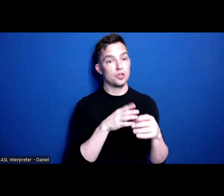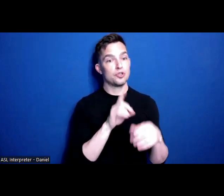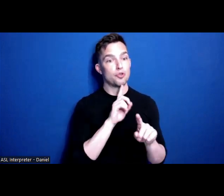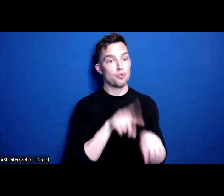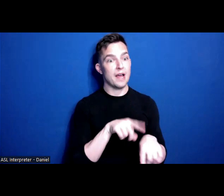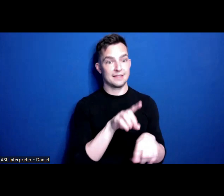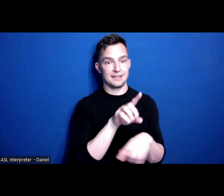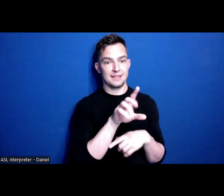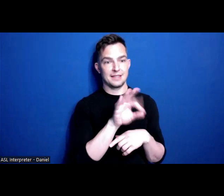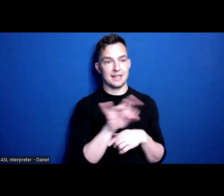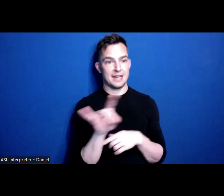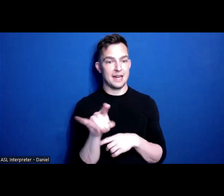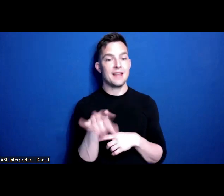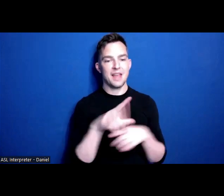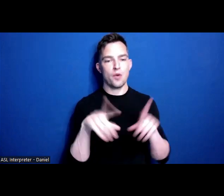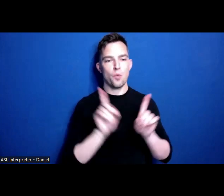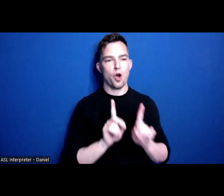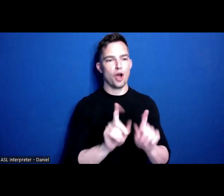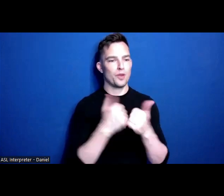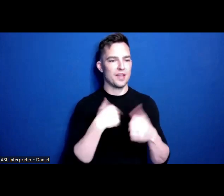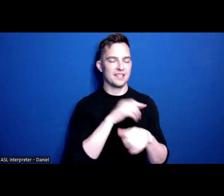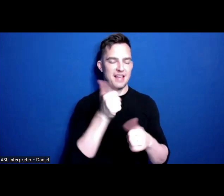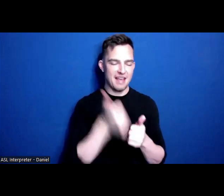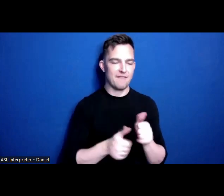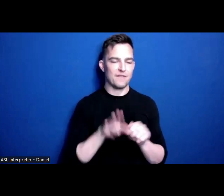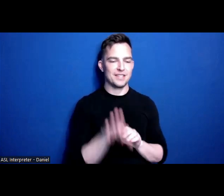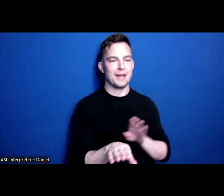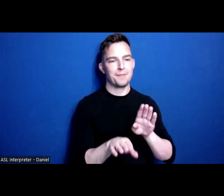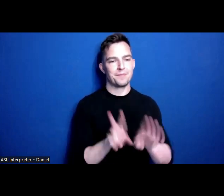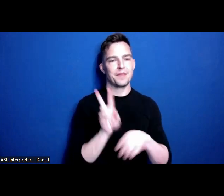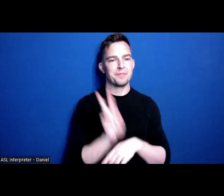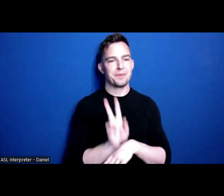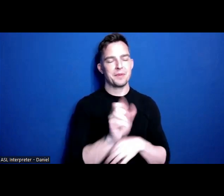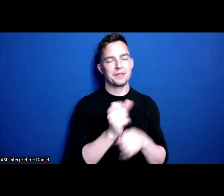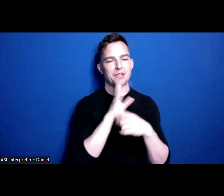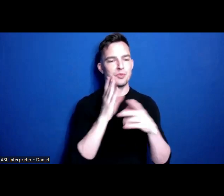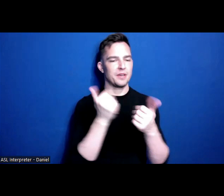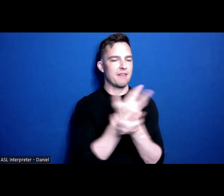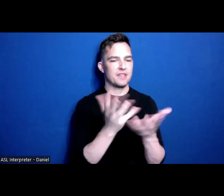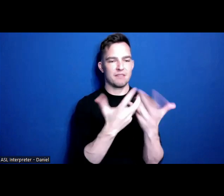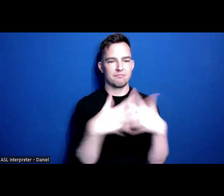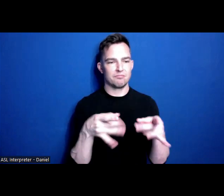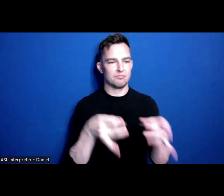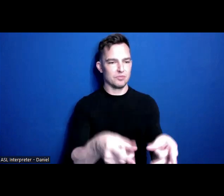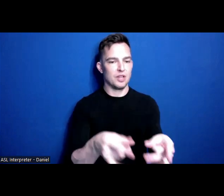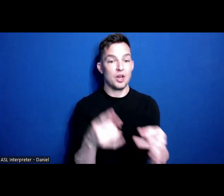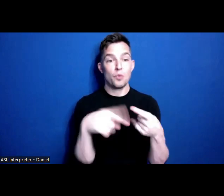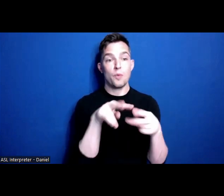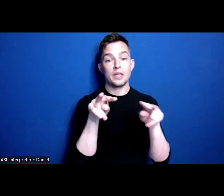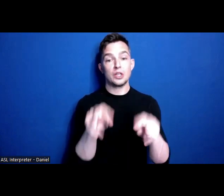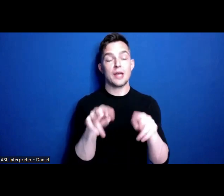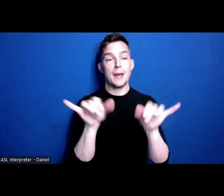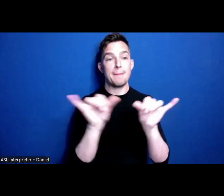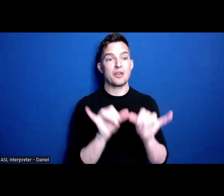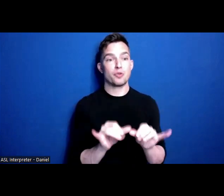response, they walk alongside us every step of the way to make sure that we get it right. And when we look at metrics, it's metrics for all